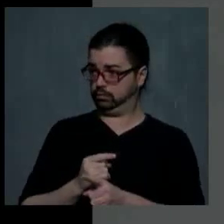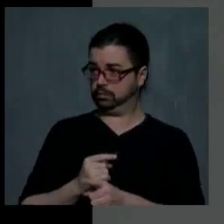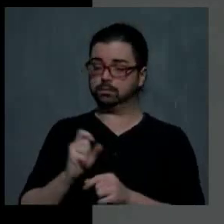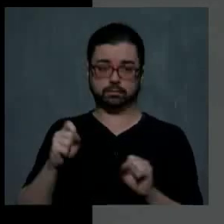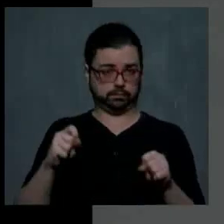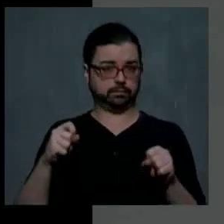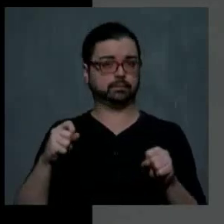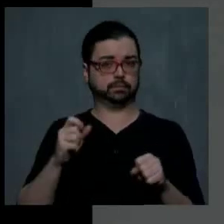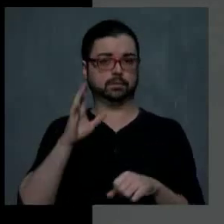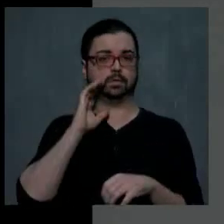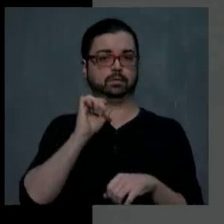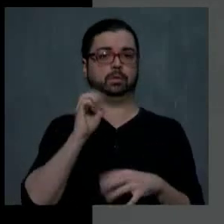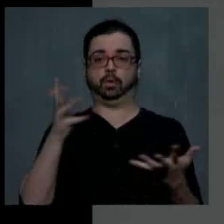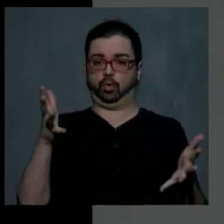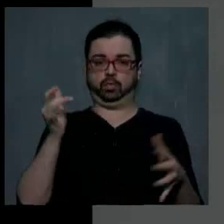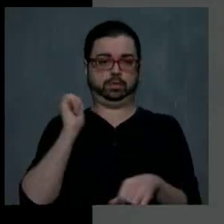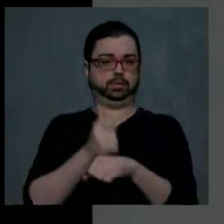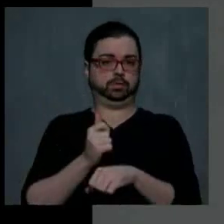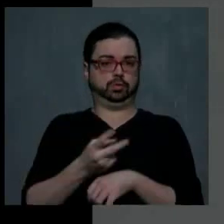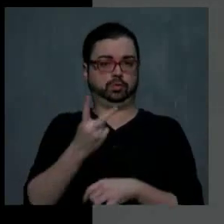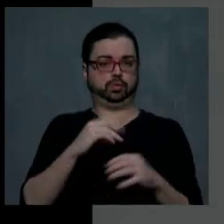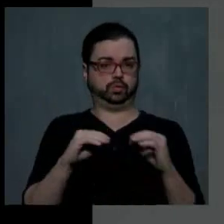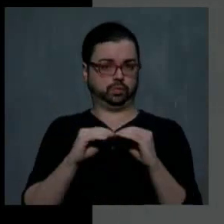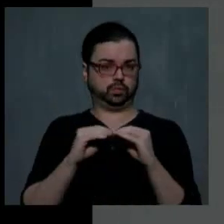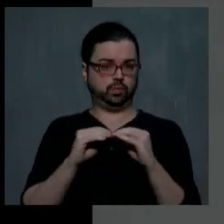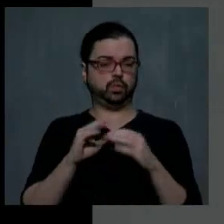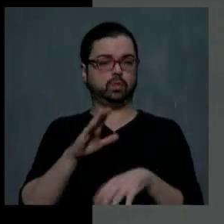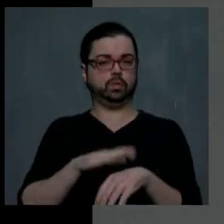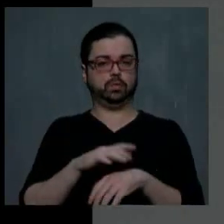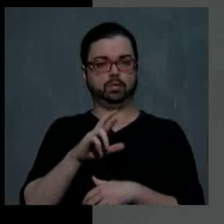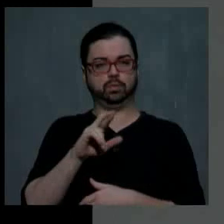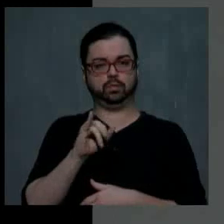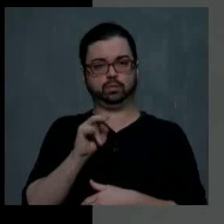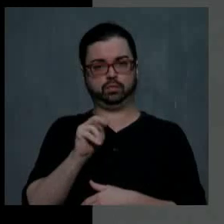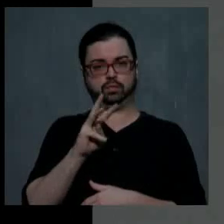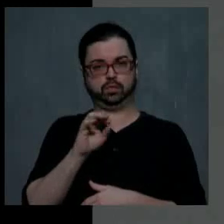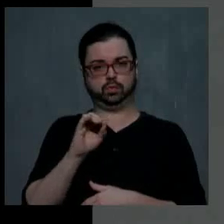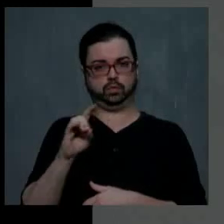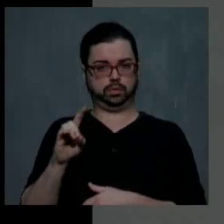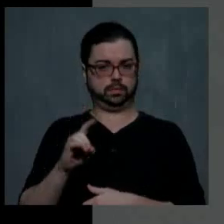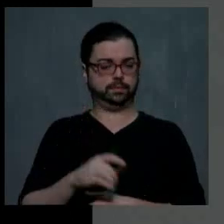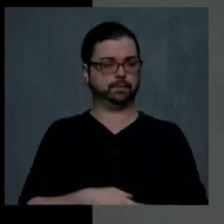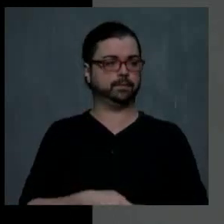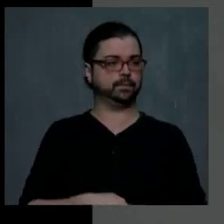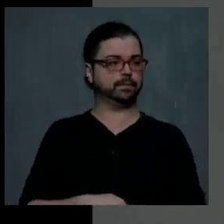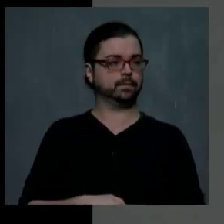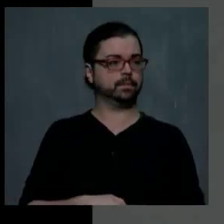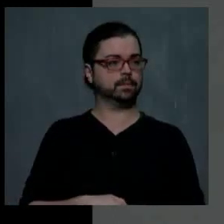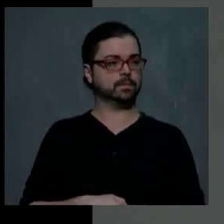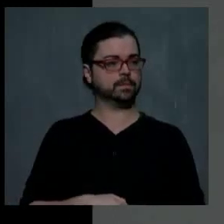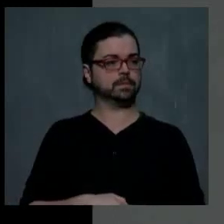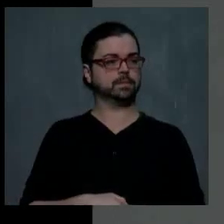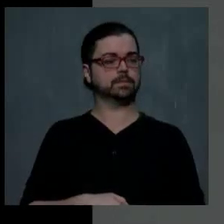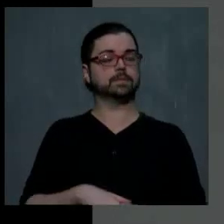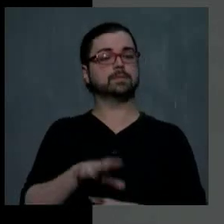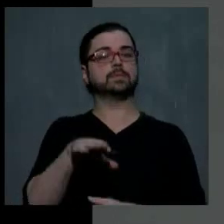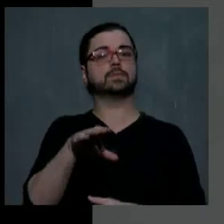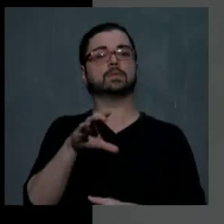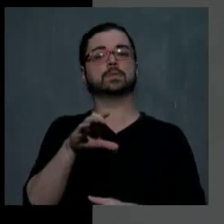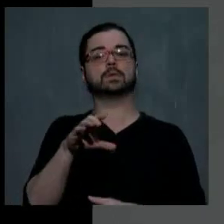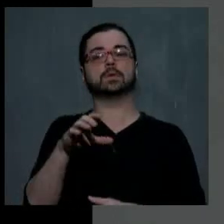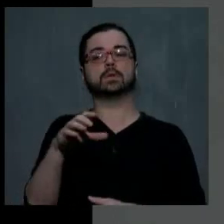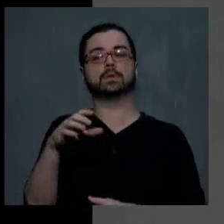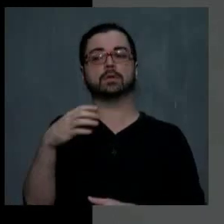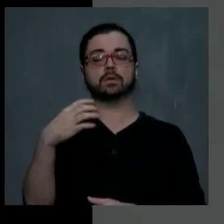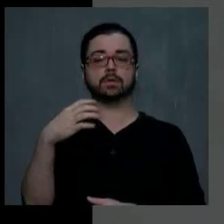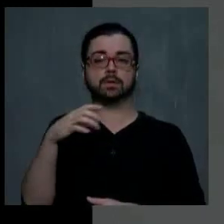Yeah, they've already installed, they're going to install 2 more speed limit signs on Rainwood. Ernie? Thank you. Chairman Berry, I'm